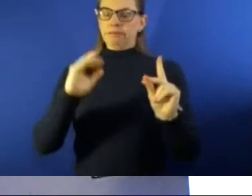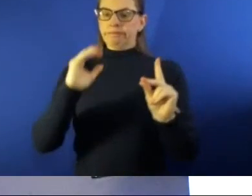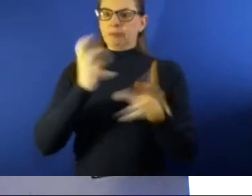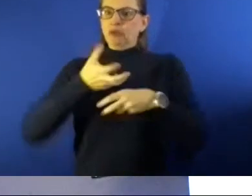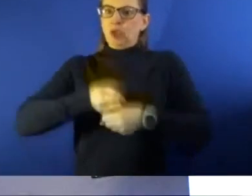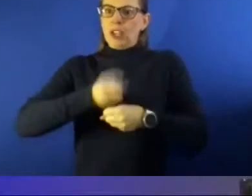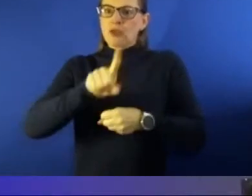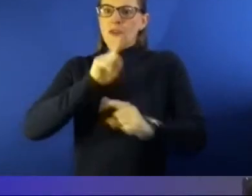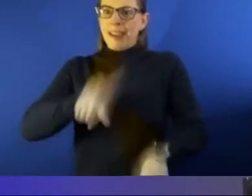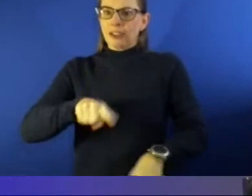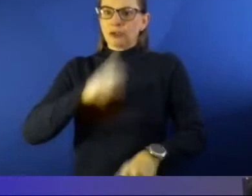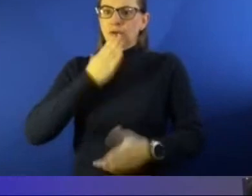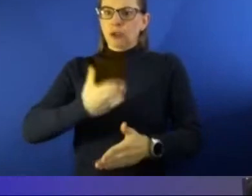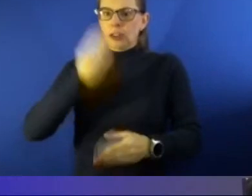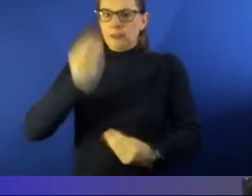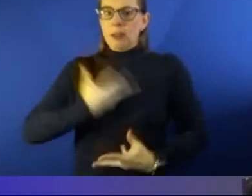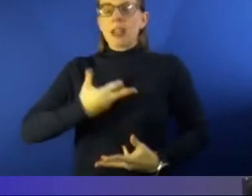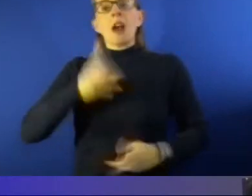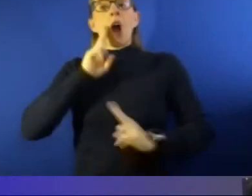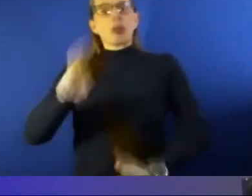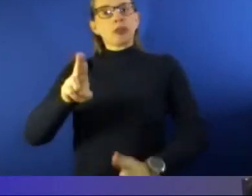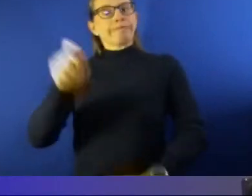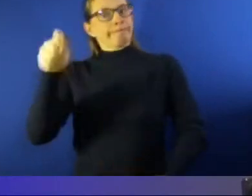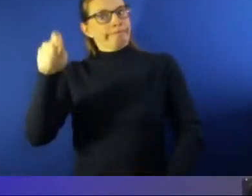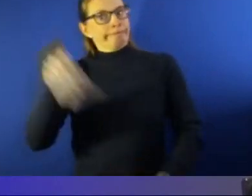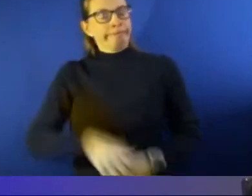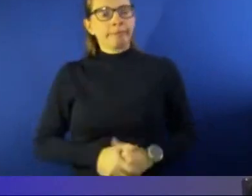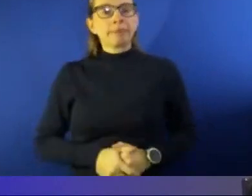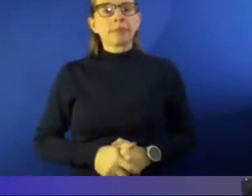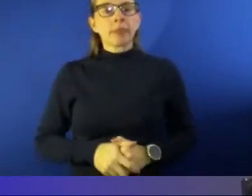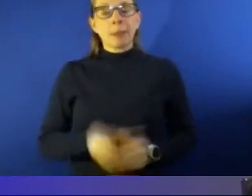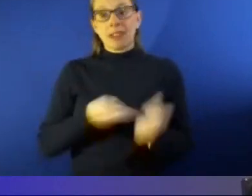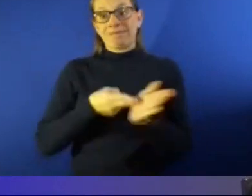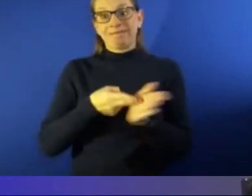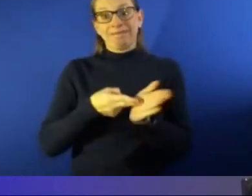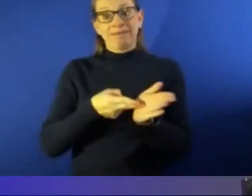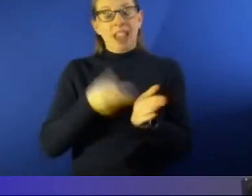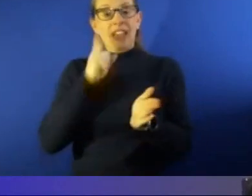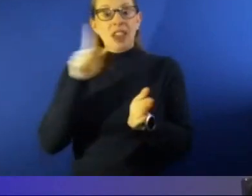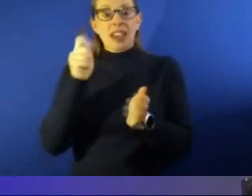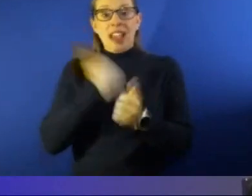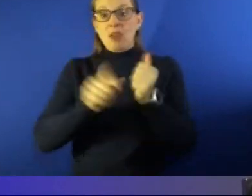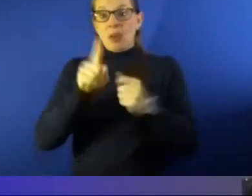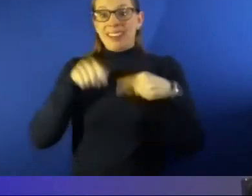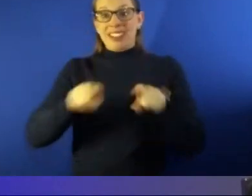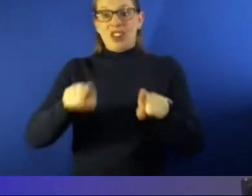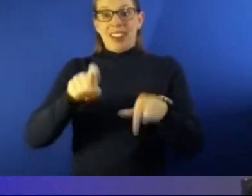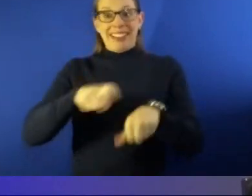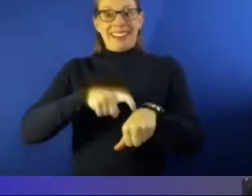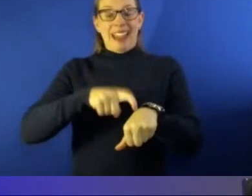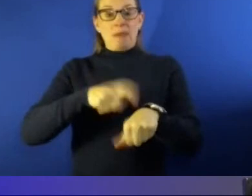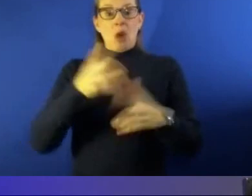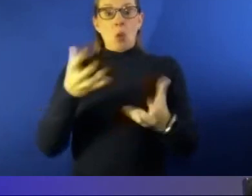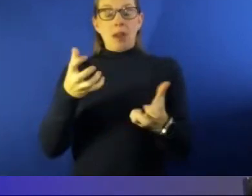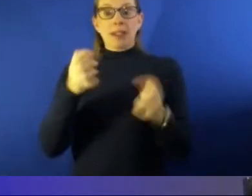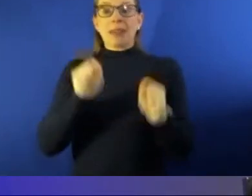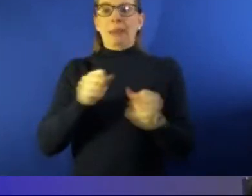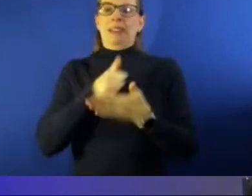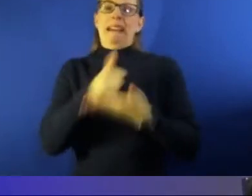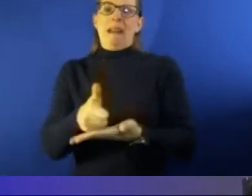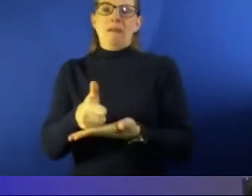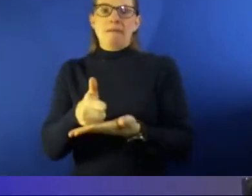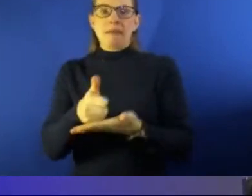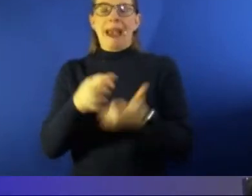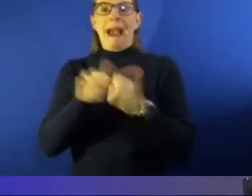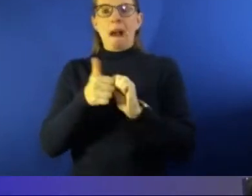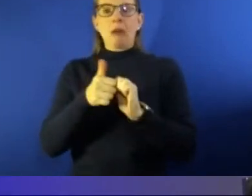Yes, it's a big honor. And to be honest, I think everybody during this time just wants to be able to help in whatever way they can. And